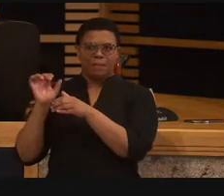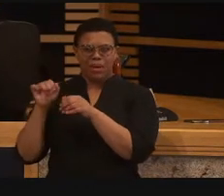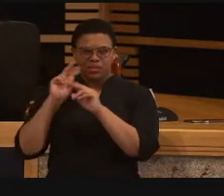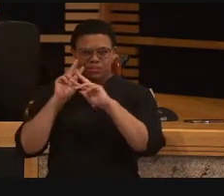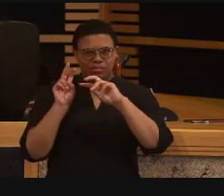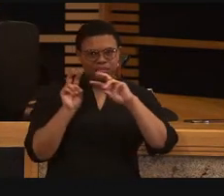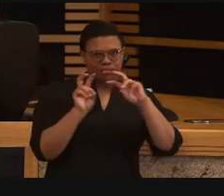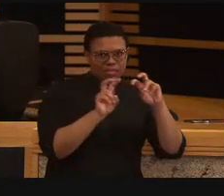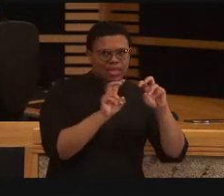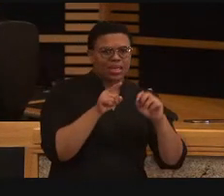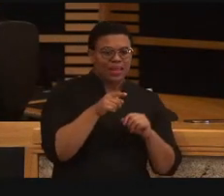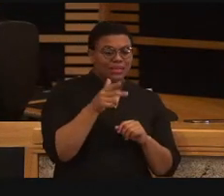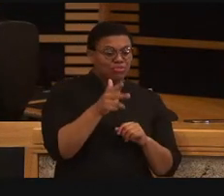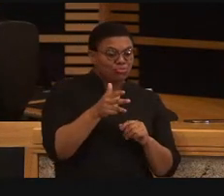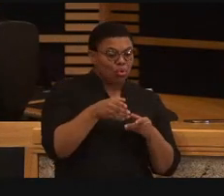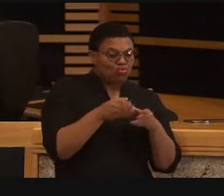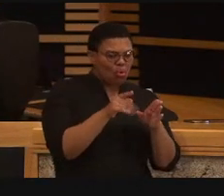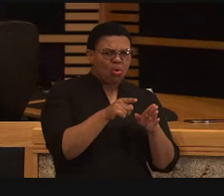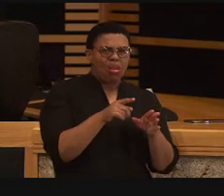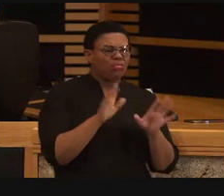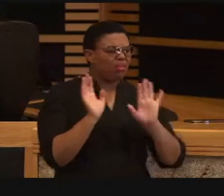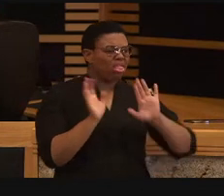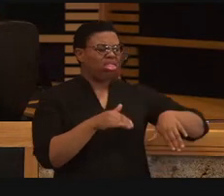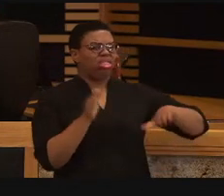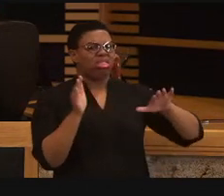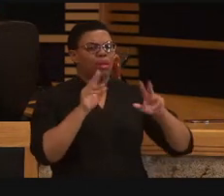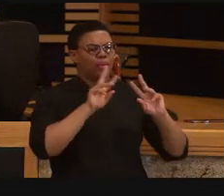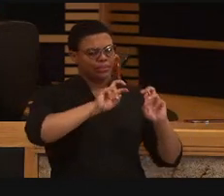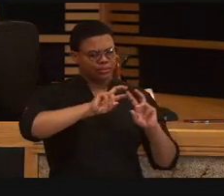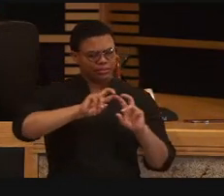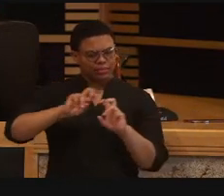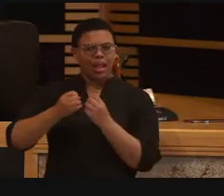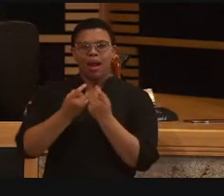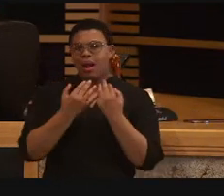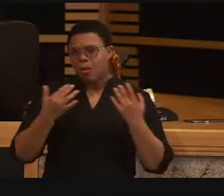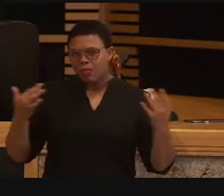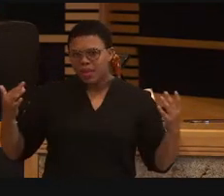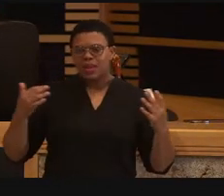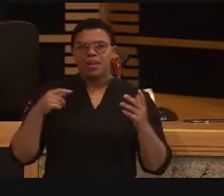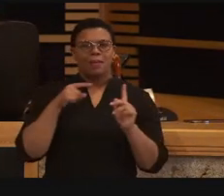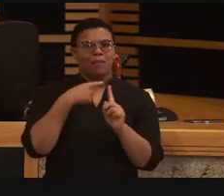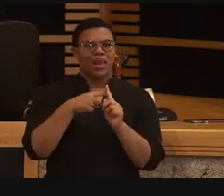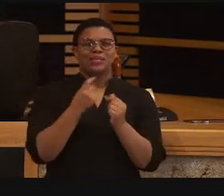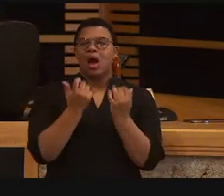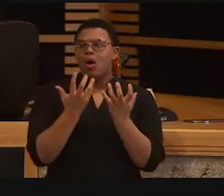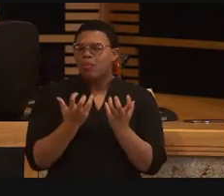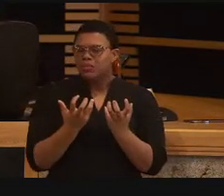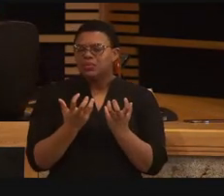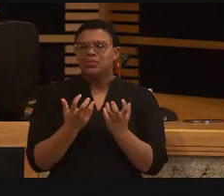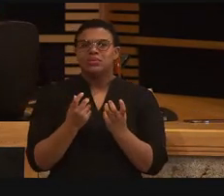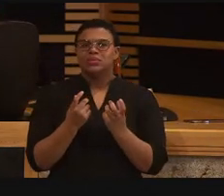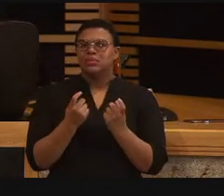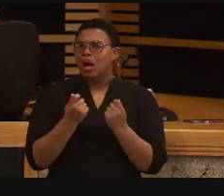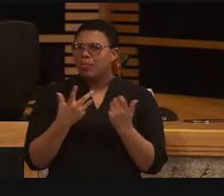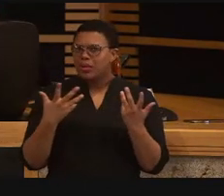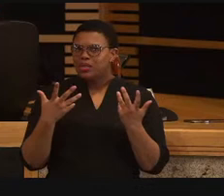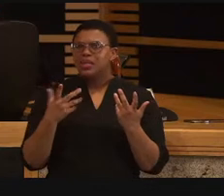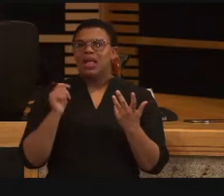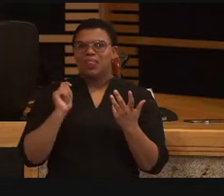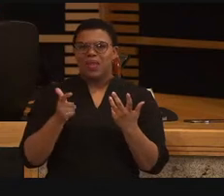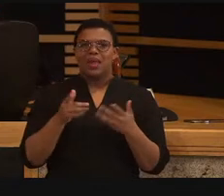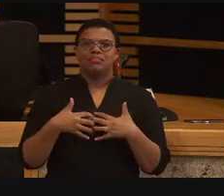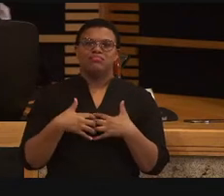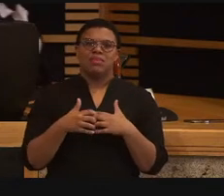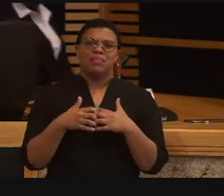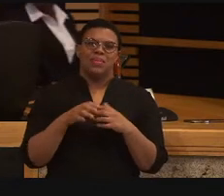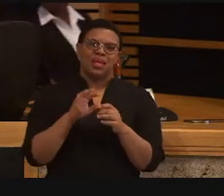all abandoned railroads in the province and extend costed infrastructure damage, provide a comprehensive plan